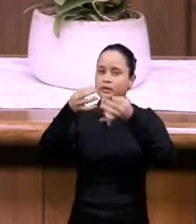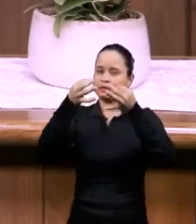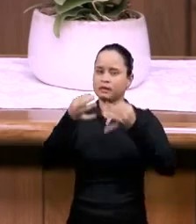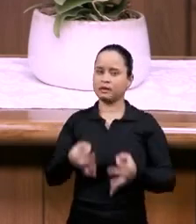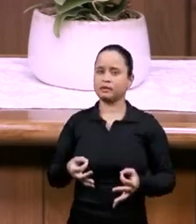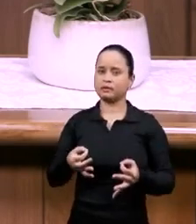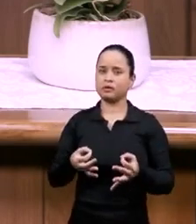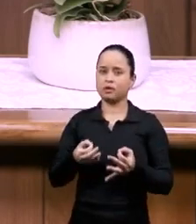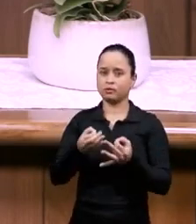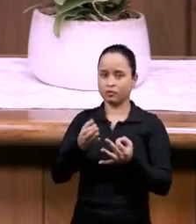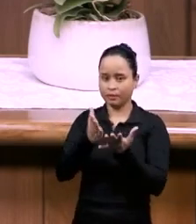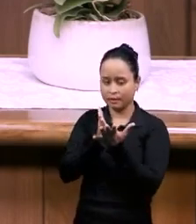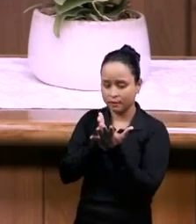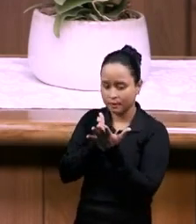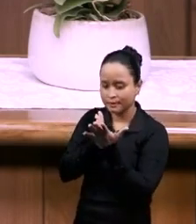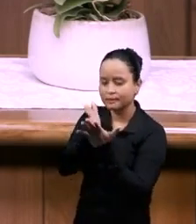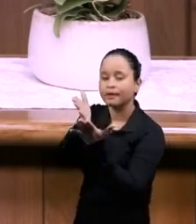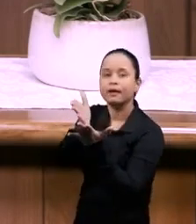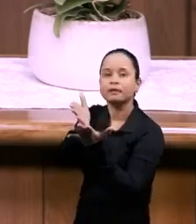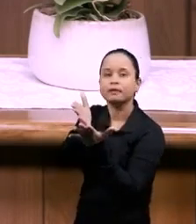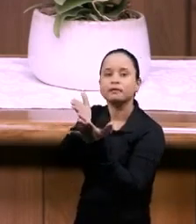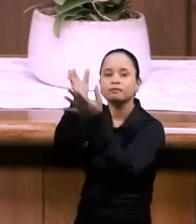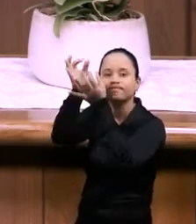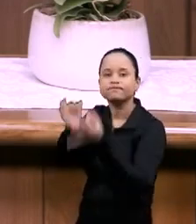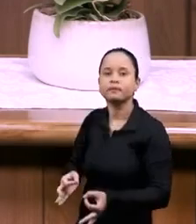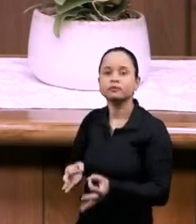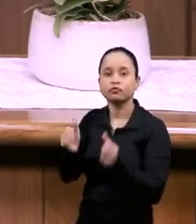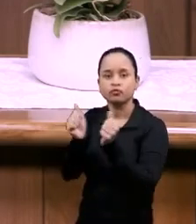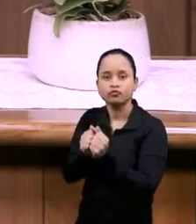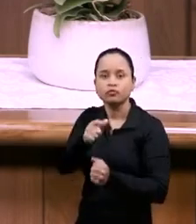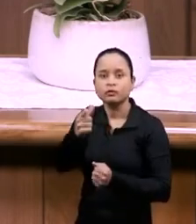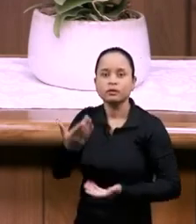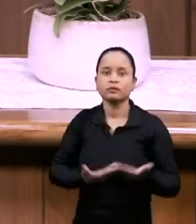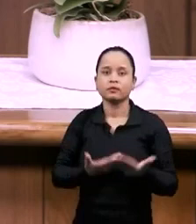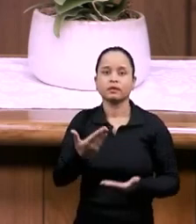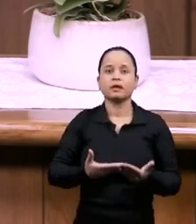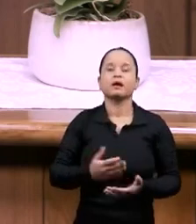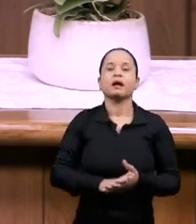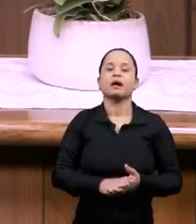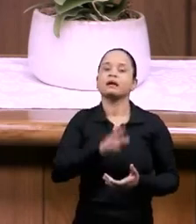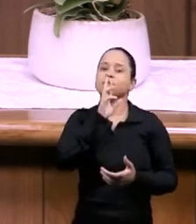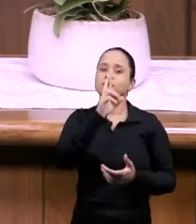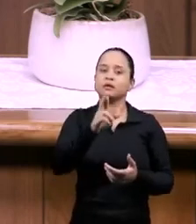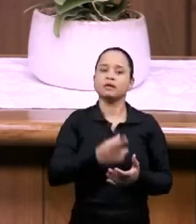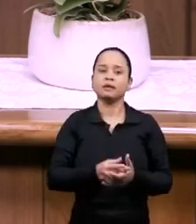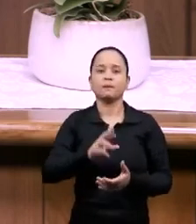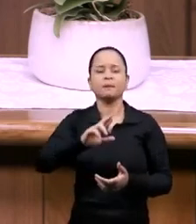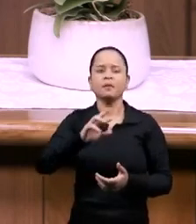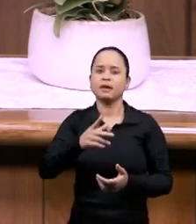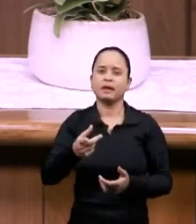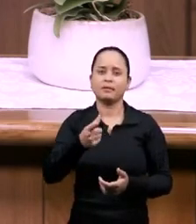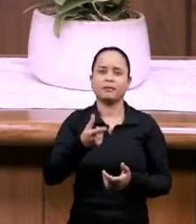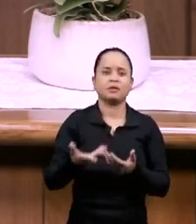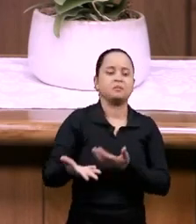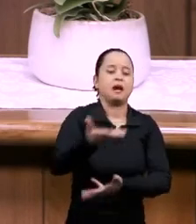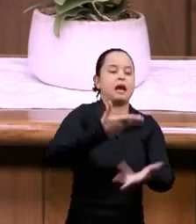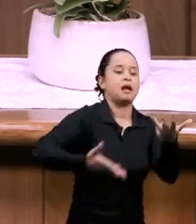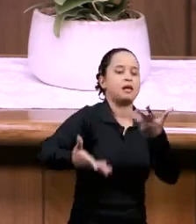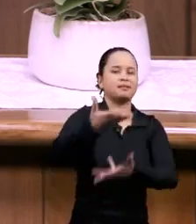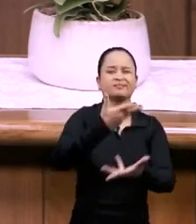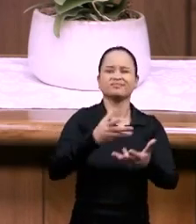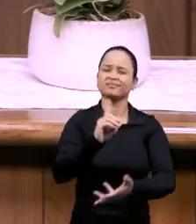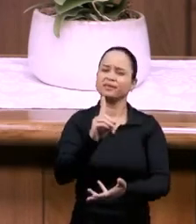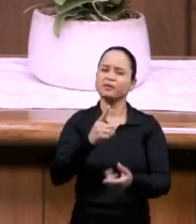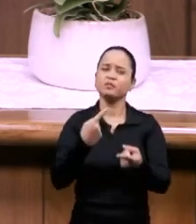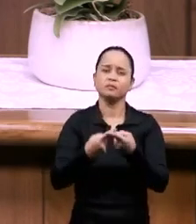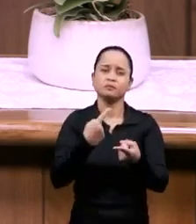with their flock to find the answer and be assured of the answer. These answers shouldn't just be shared, because